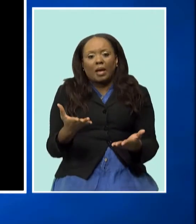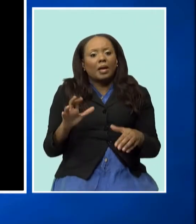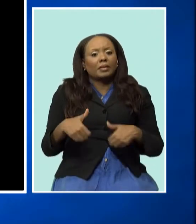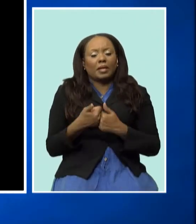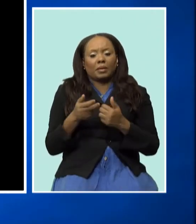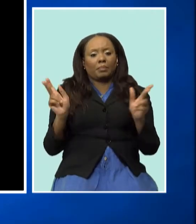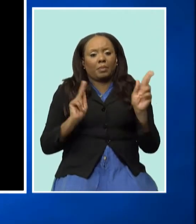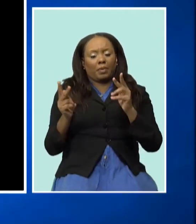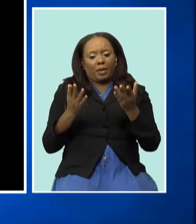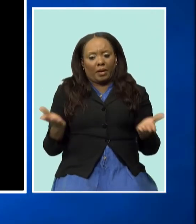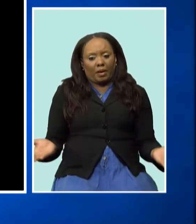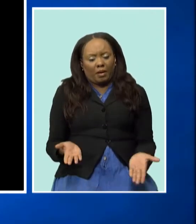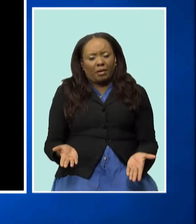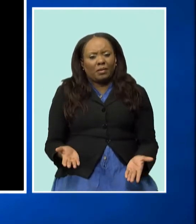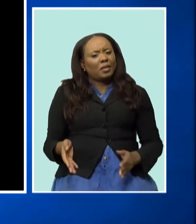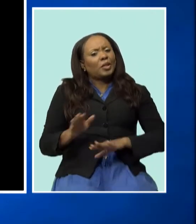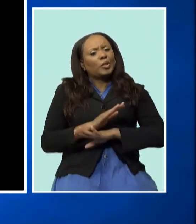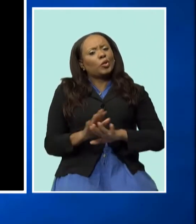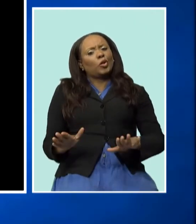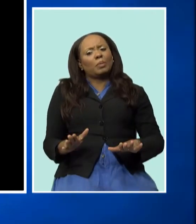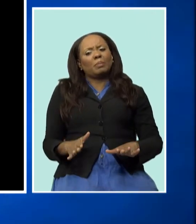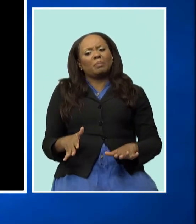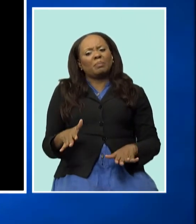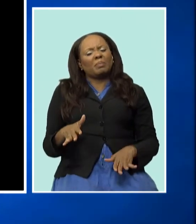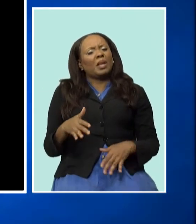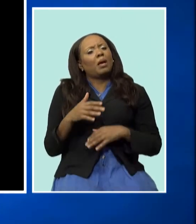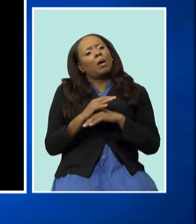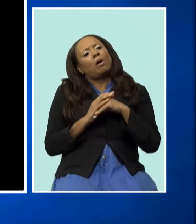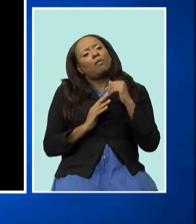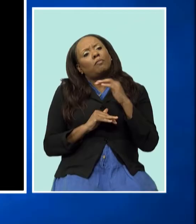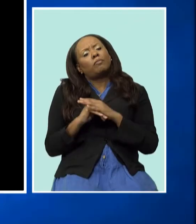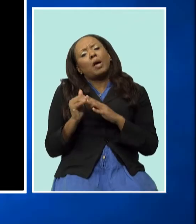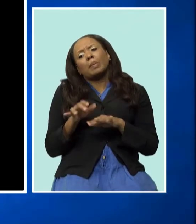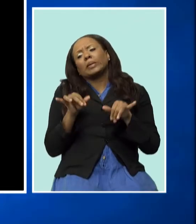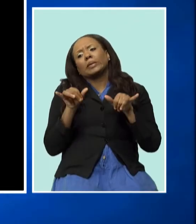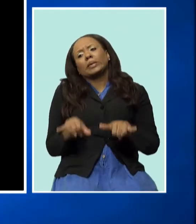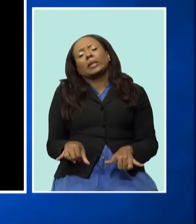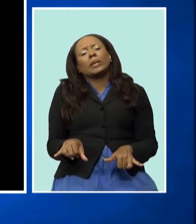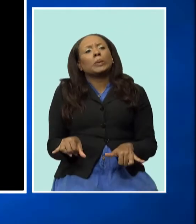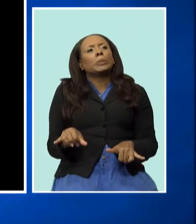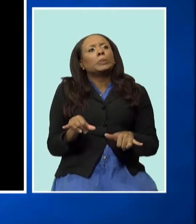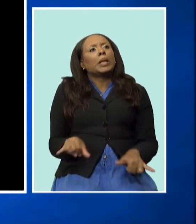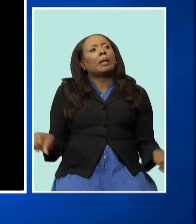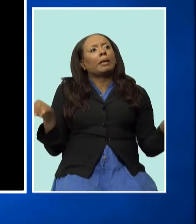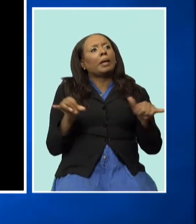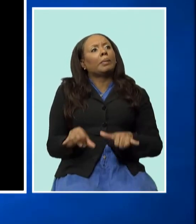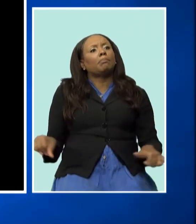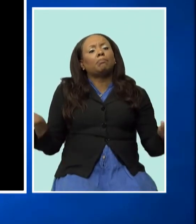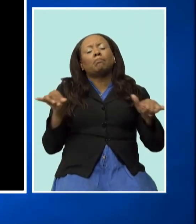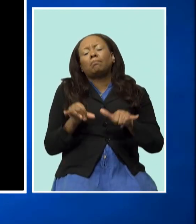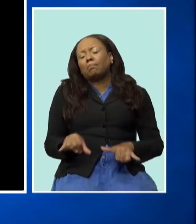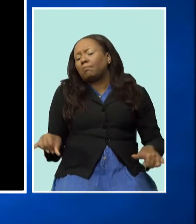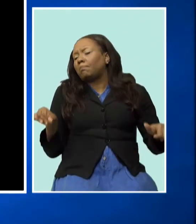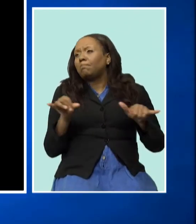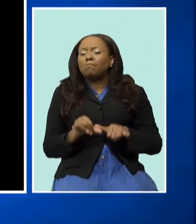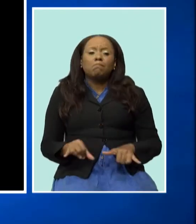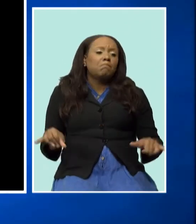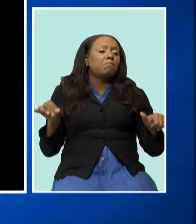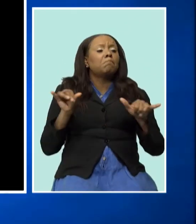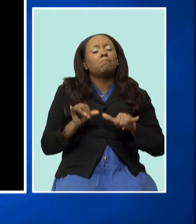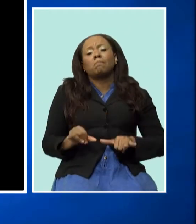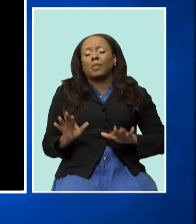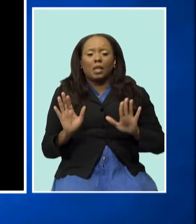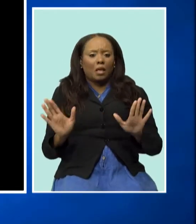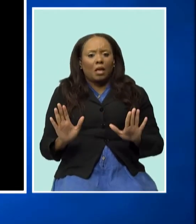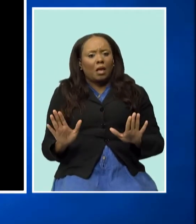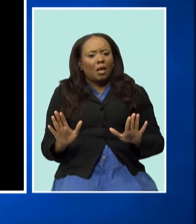too comfortable with your current achievements, but to continue to explore, continue to innovate, and continue to create